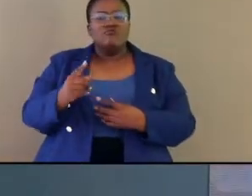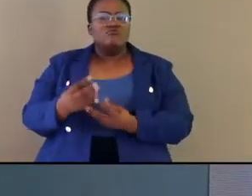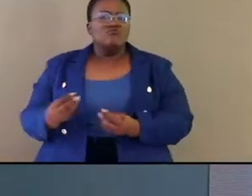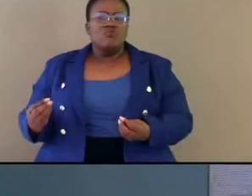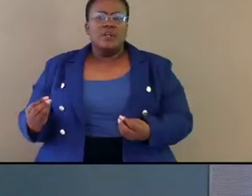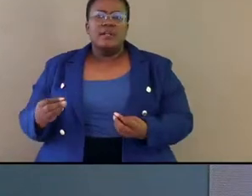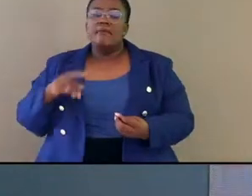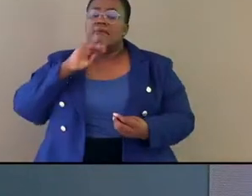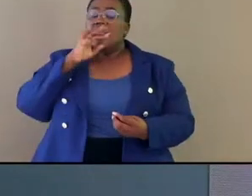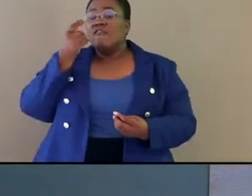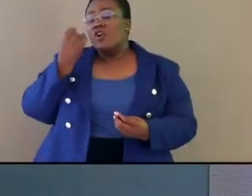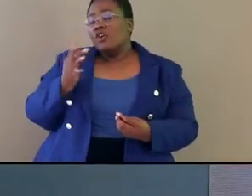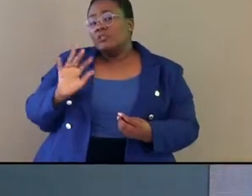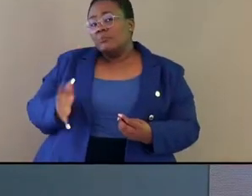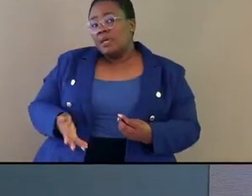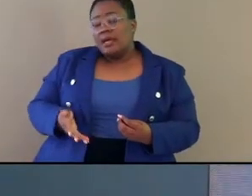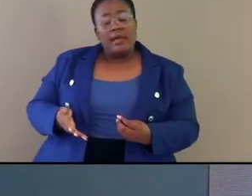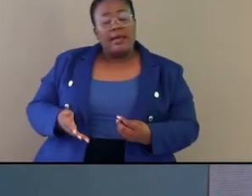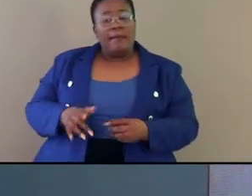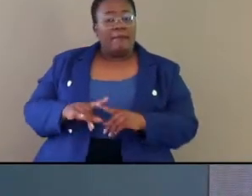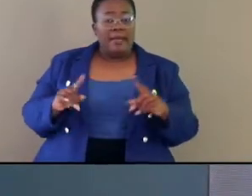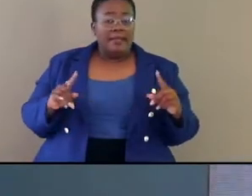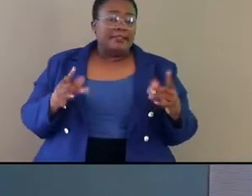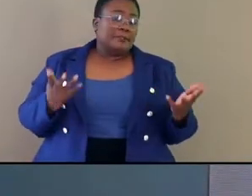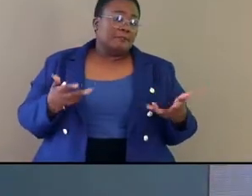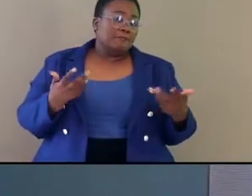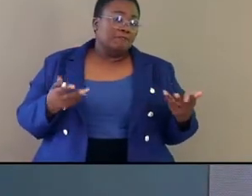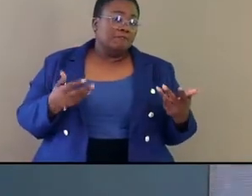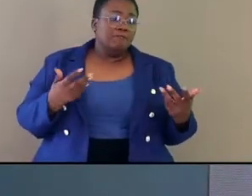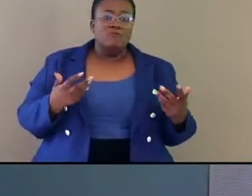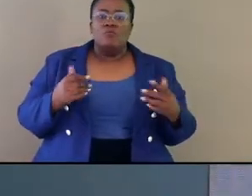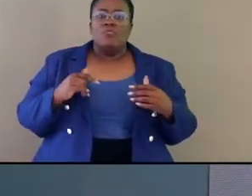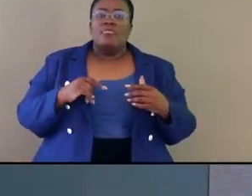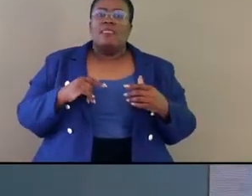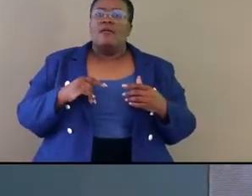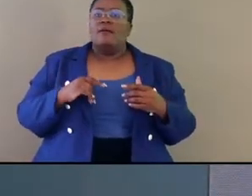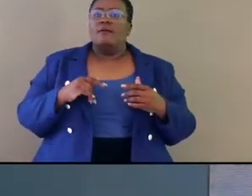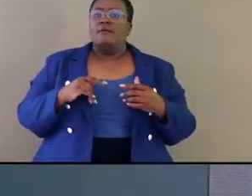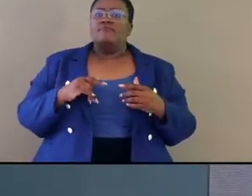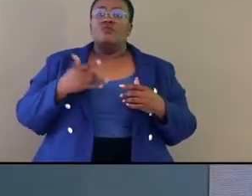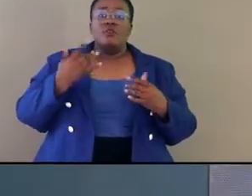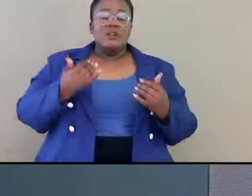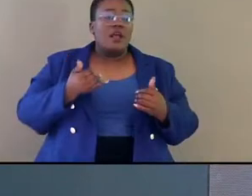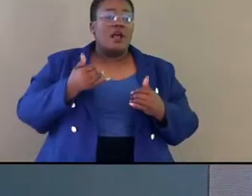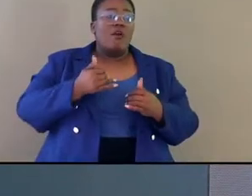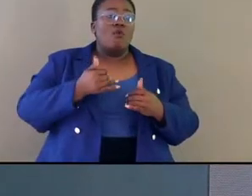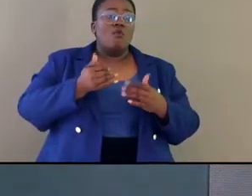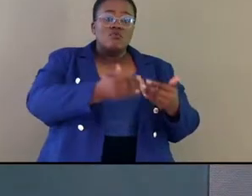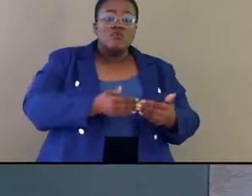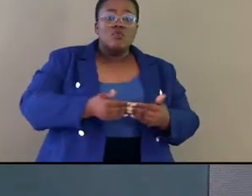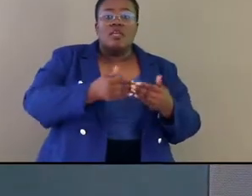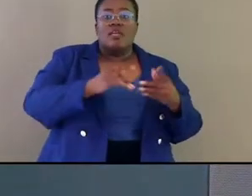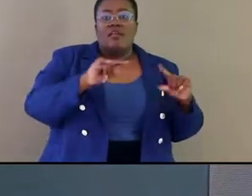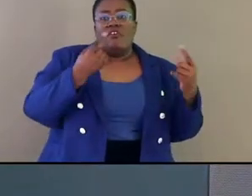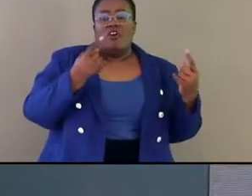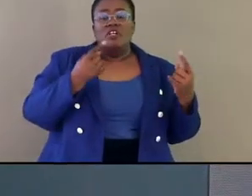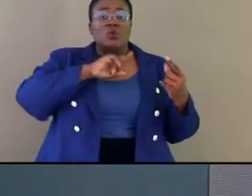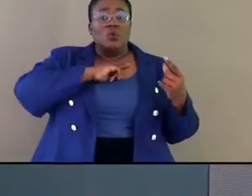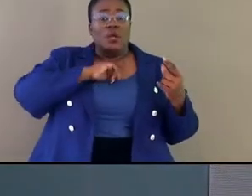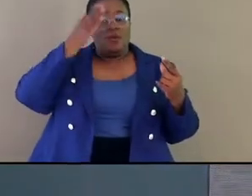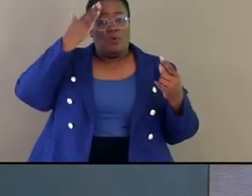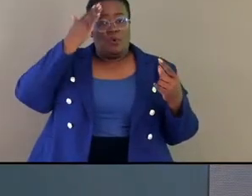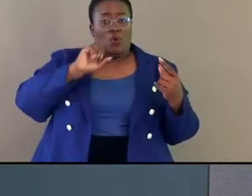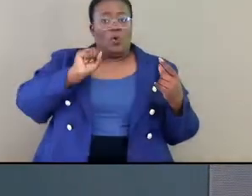not just in financial terms but in unpaid care work terms, right? So in South Africa we know that of course African women